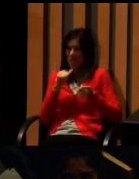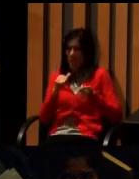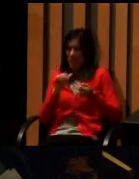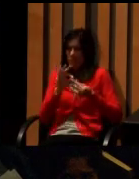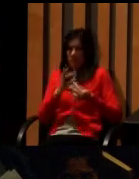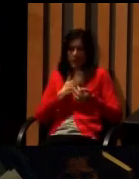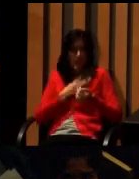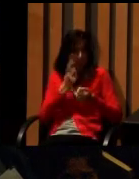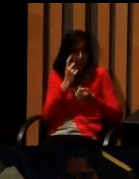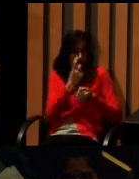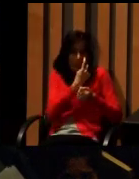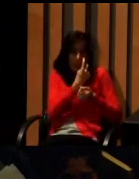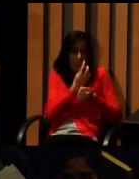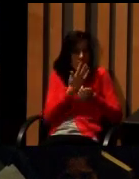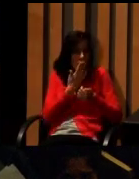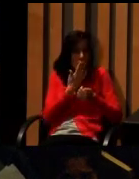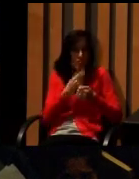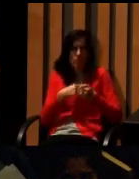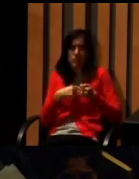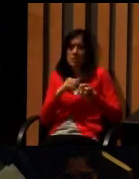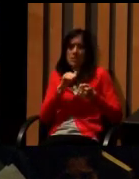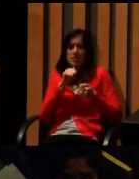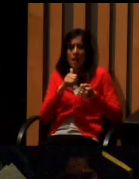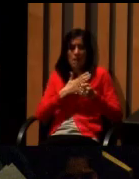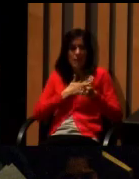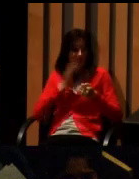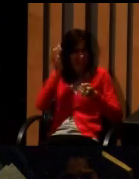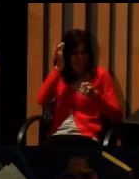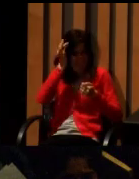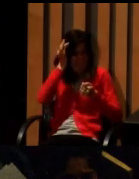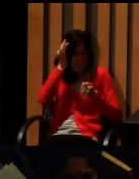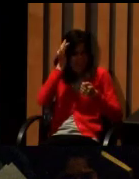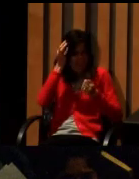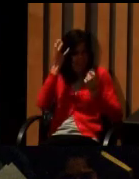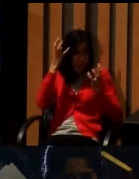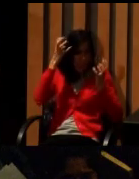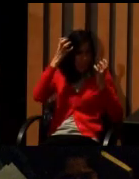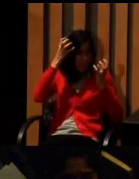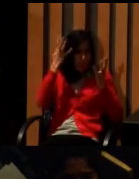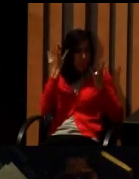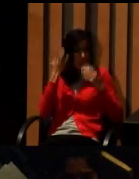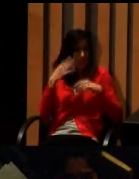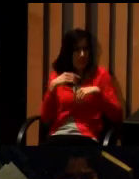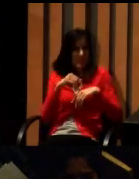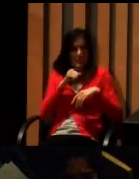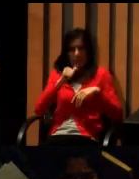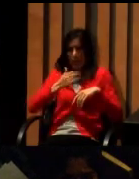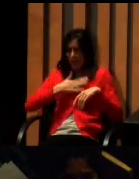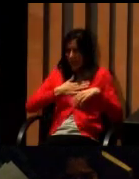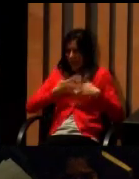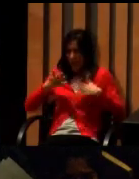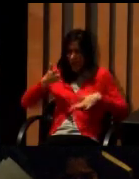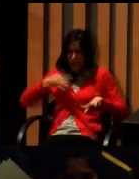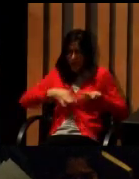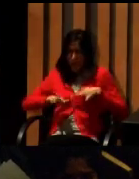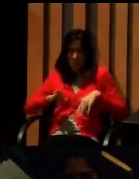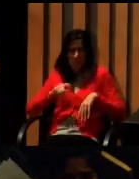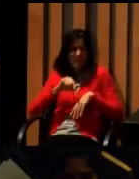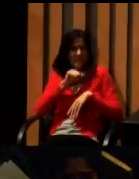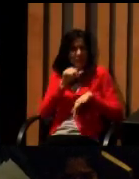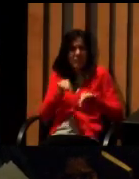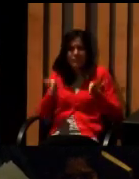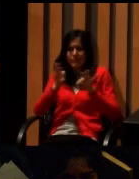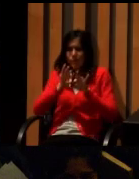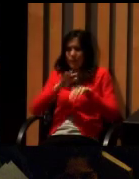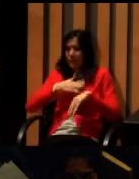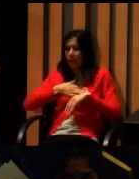eye, or the texture of my hair, or the clothes I wear. It's not about my culture or